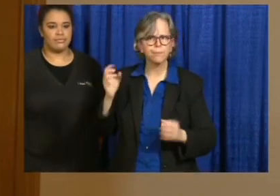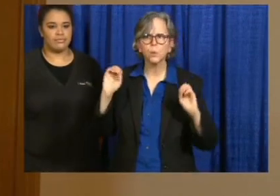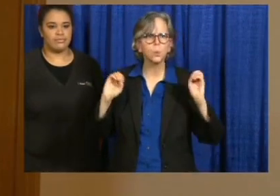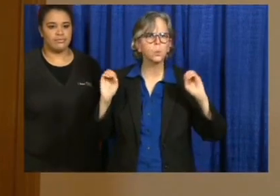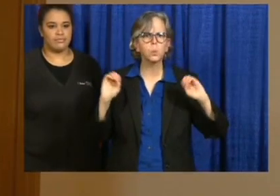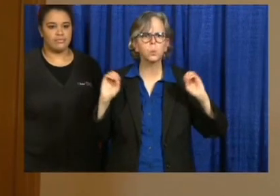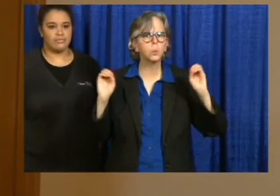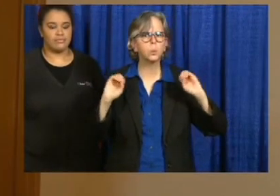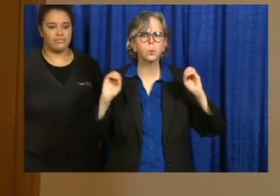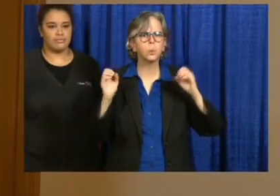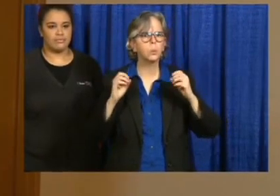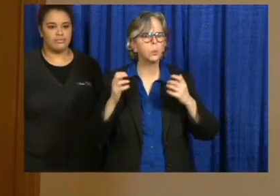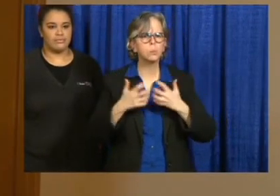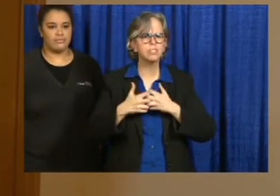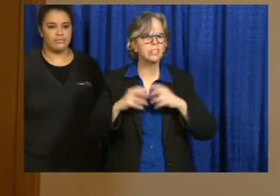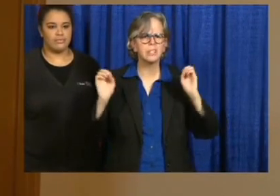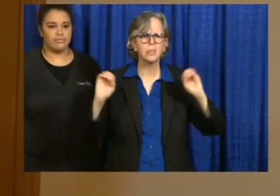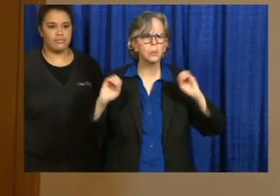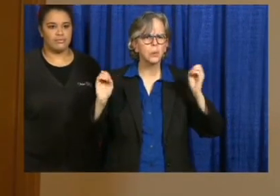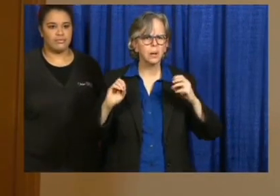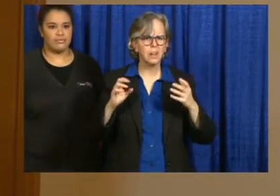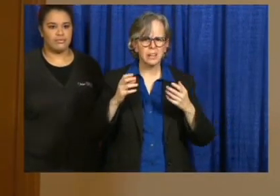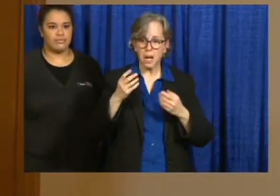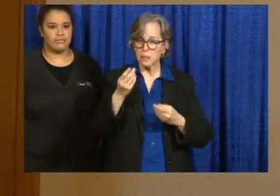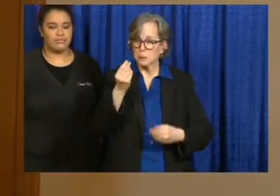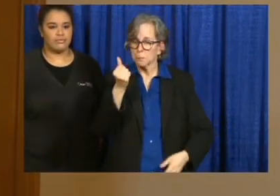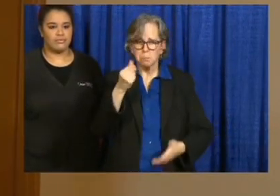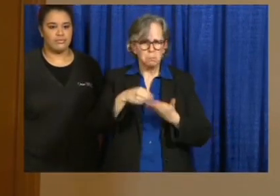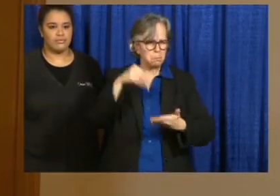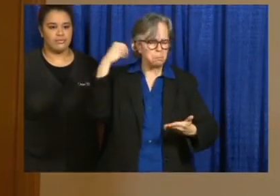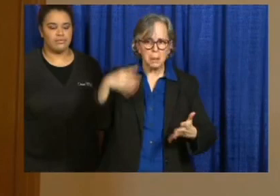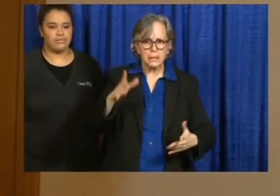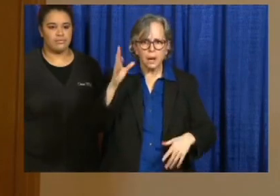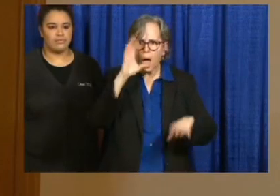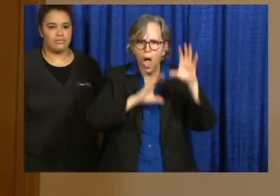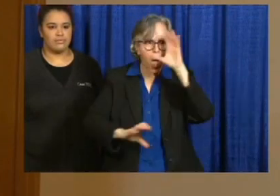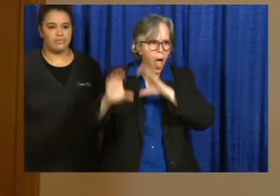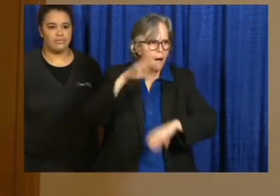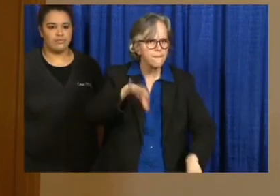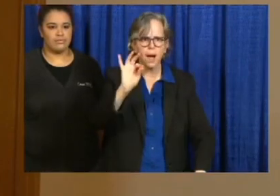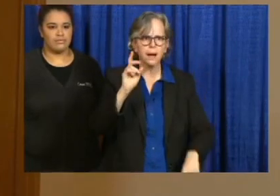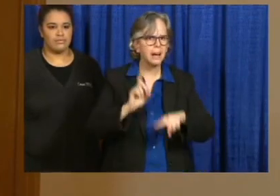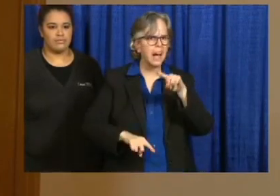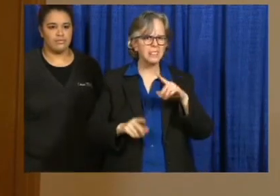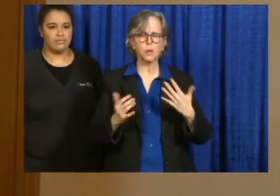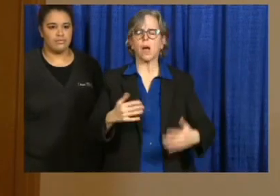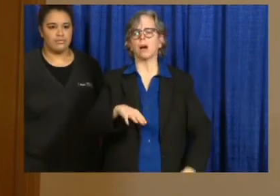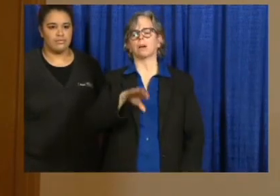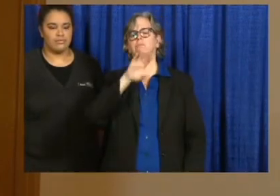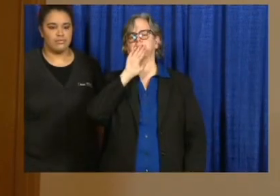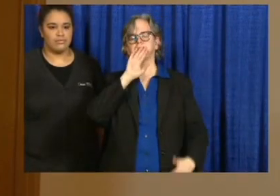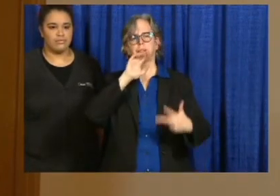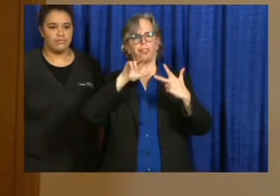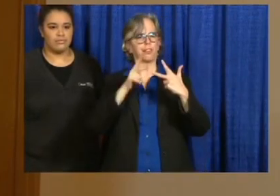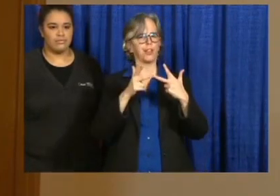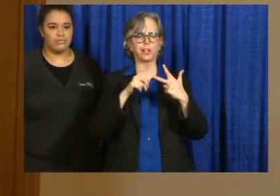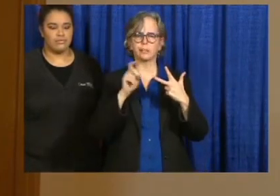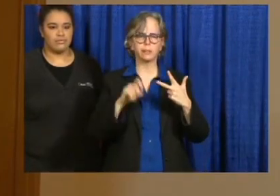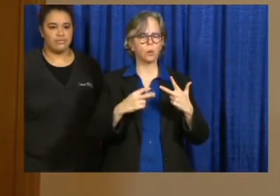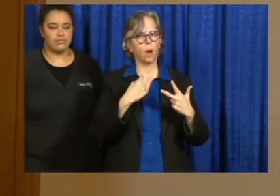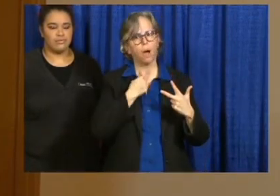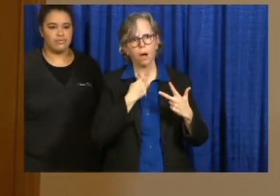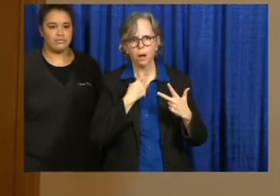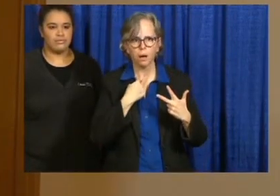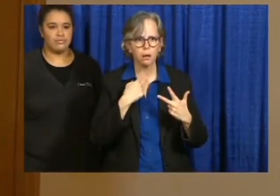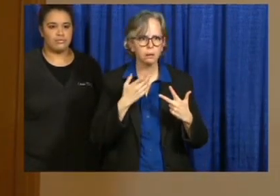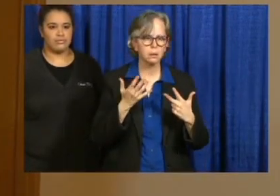can we get our hands on one? And there isn't one to be found. And so that was the frustration with when you've heard about that testing. So it's very